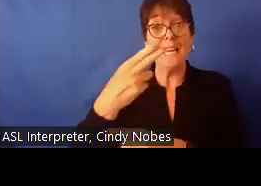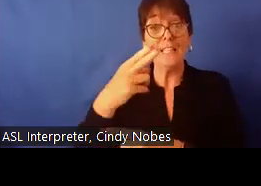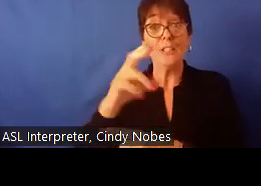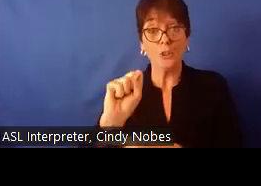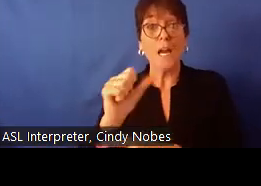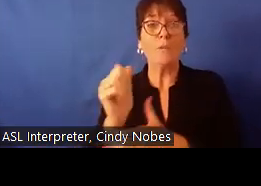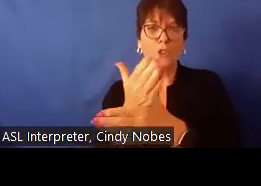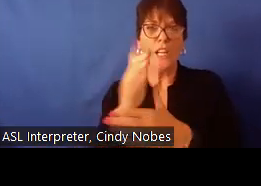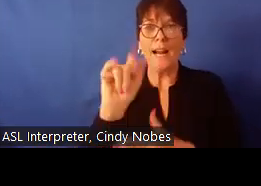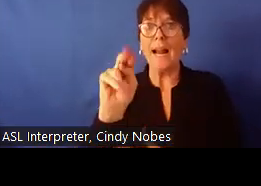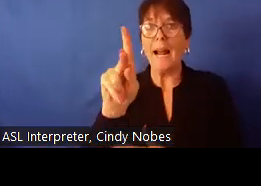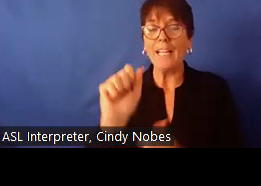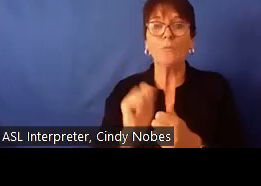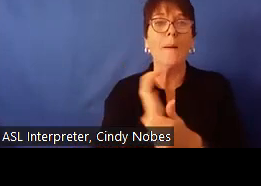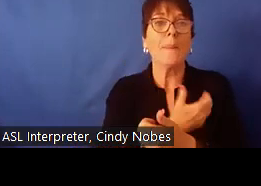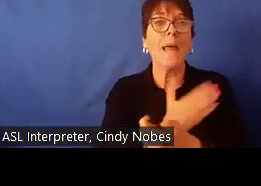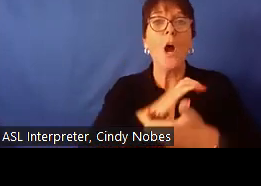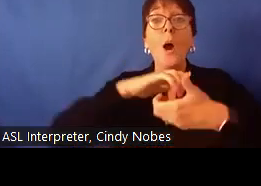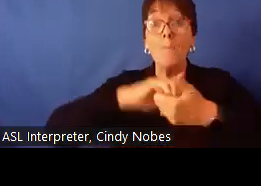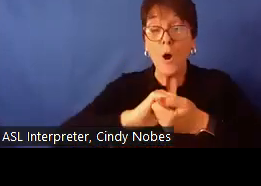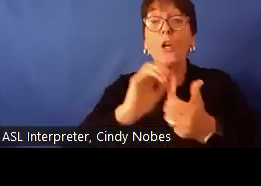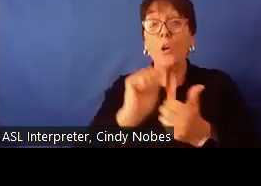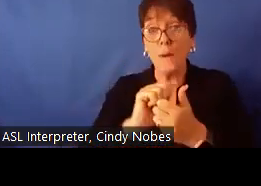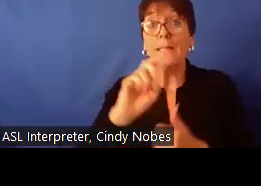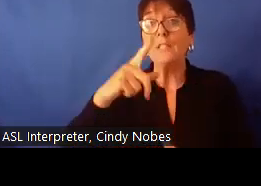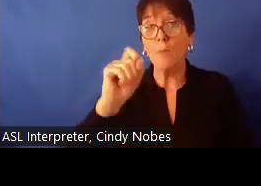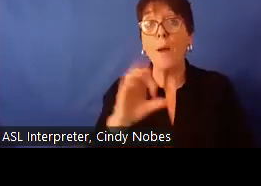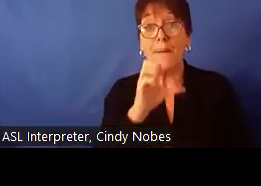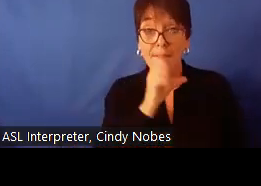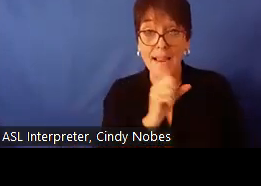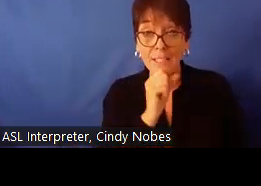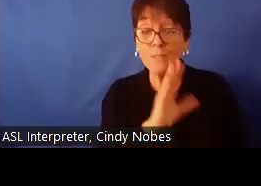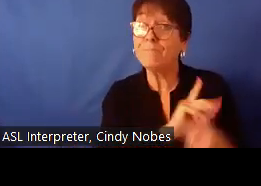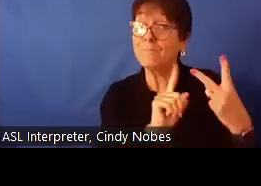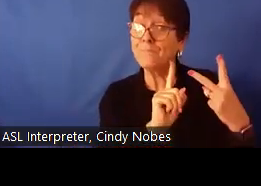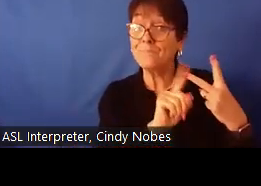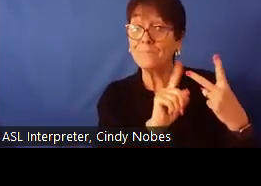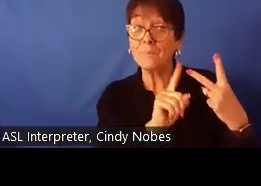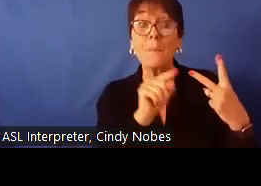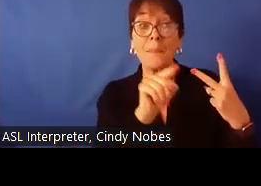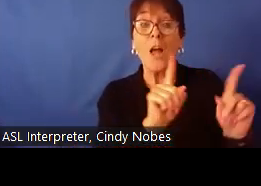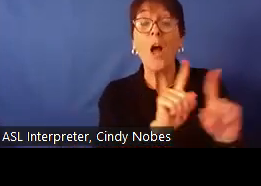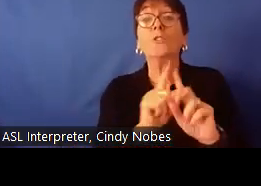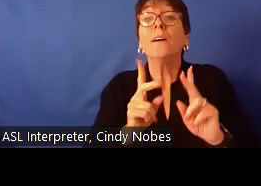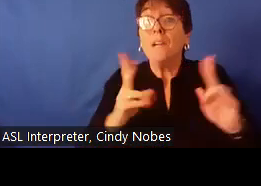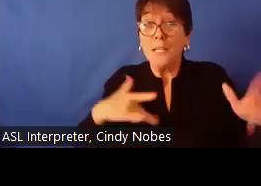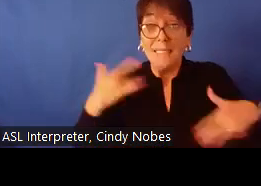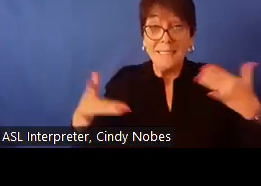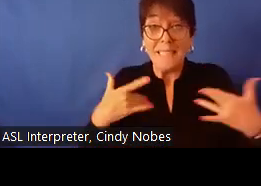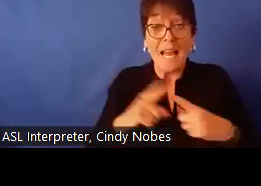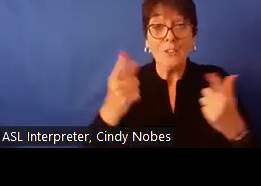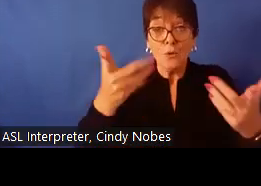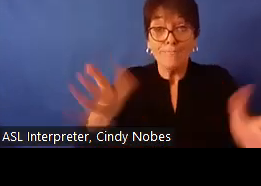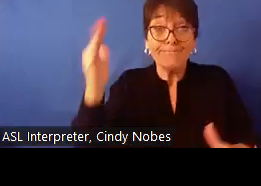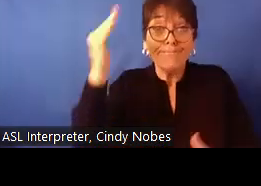share those links with our partners at Department of Aging. And secondly, this is also very exciting, as many of you